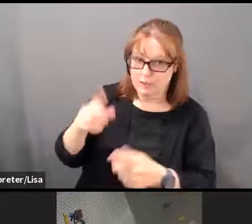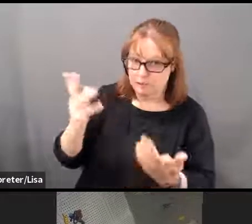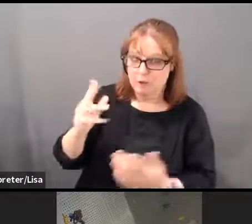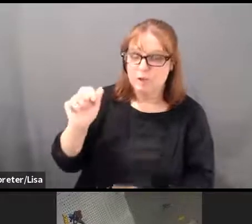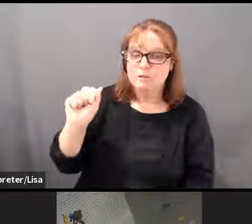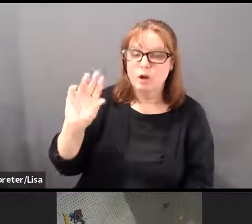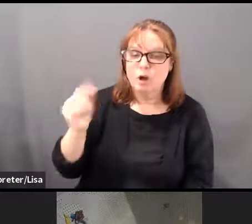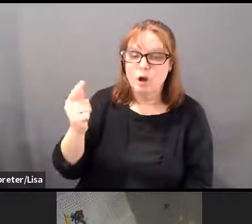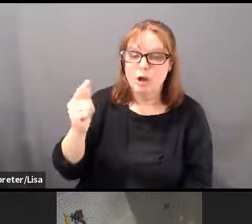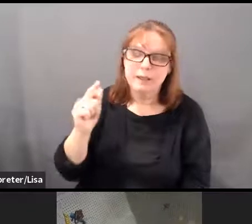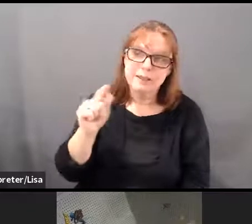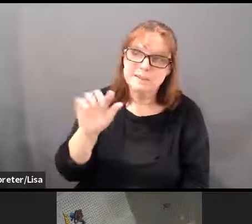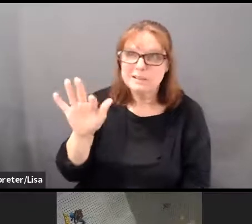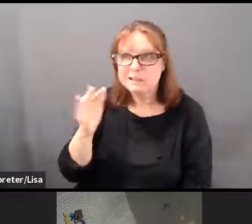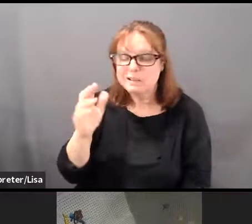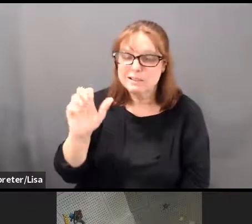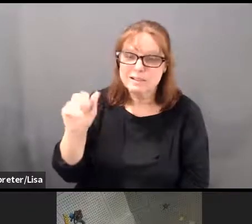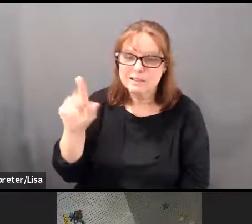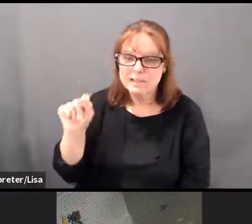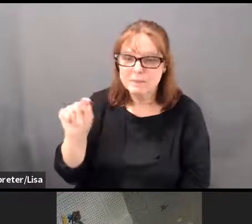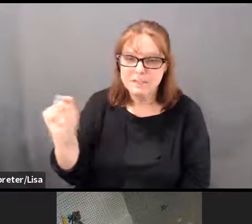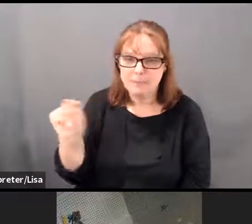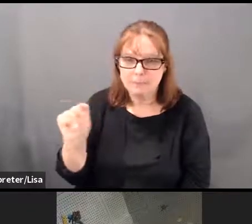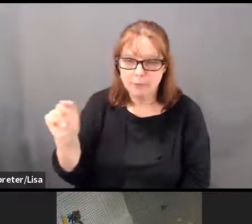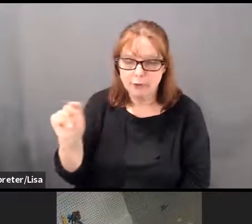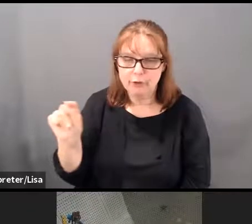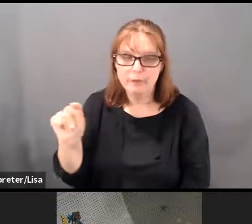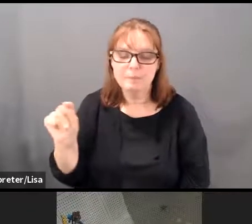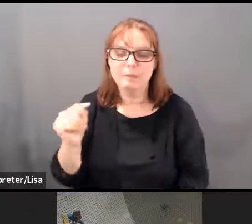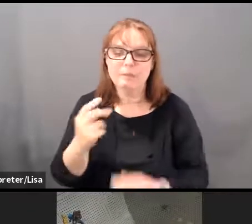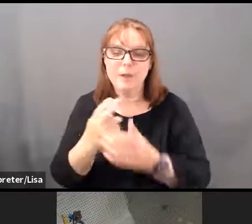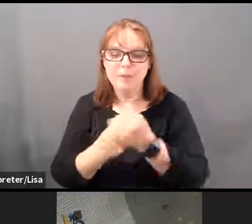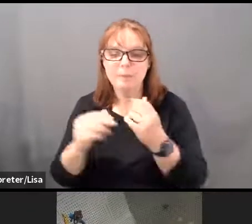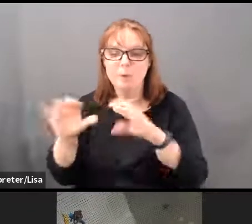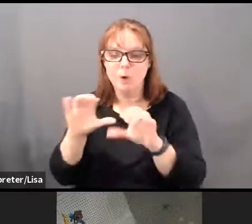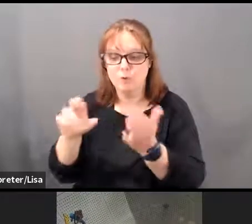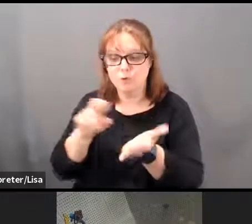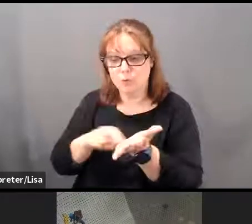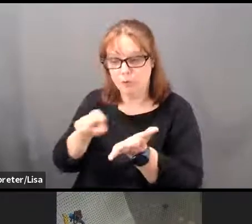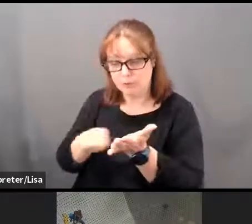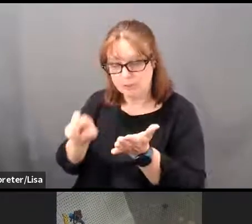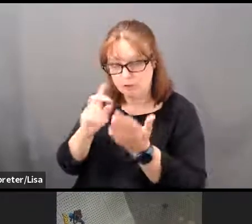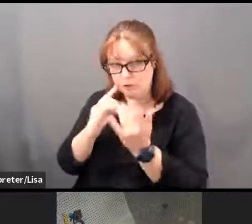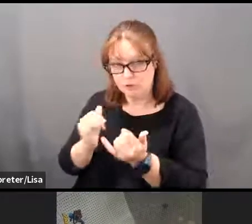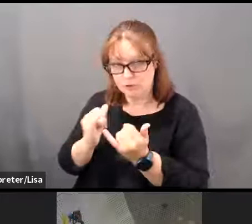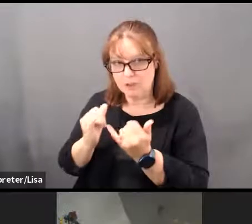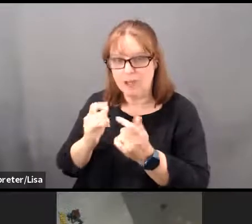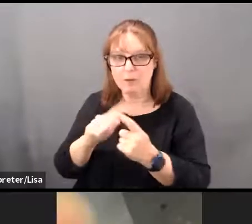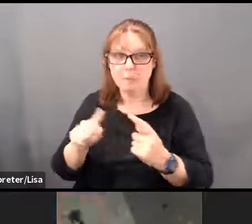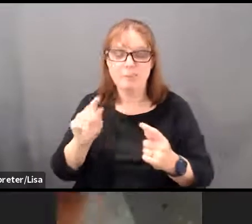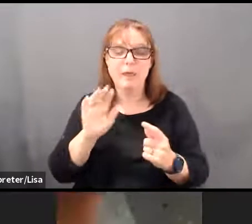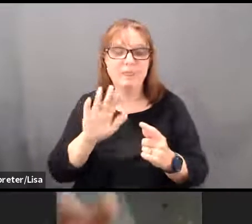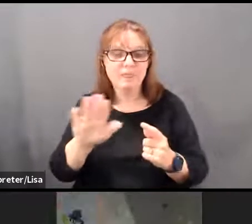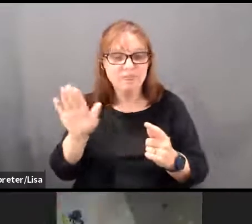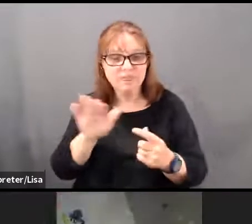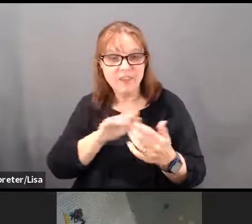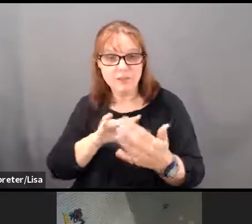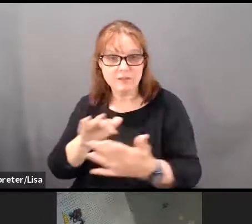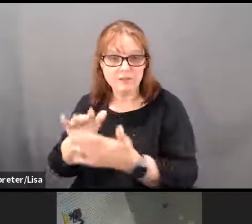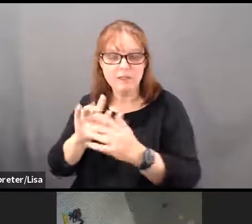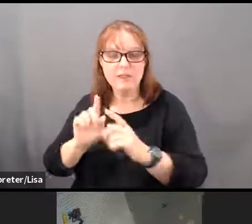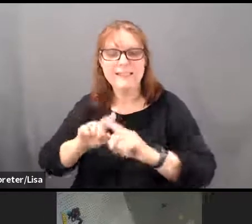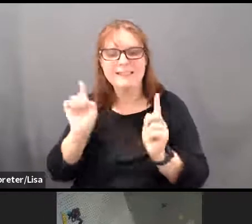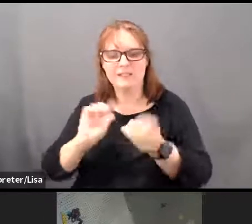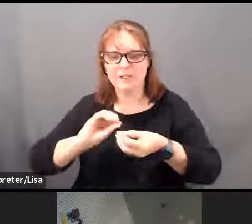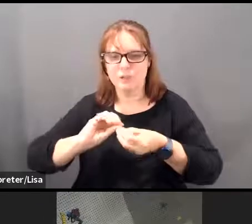before Moderna, but they're both doing the research right now. One of the things that's interesting about their studies, though, is they're looking at different doses.